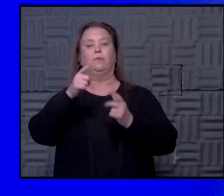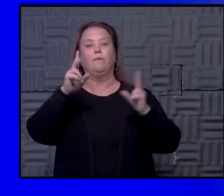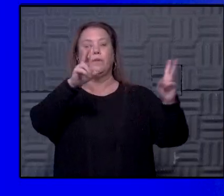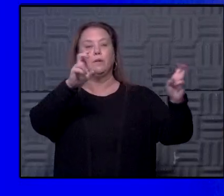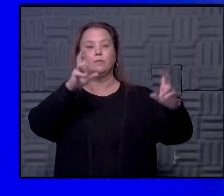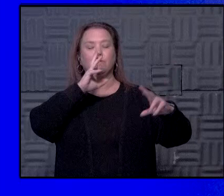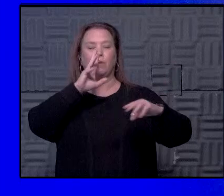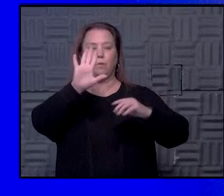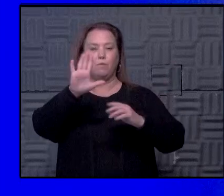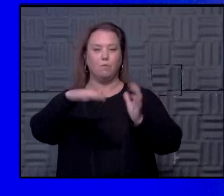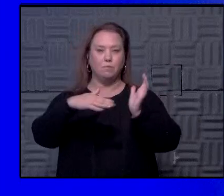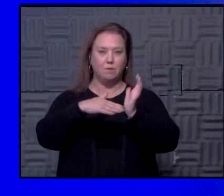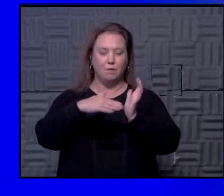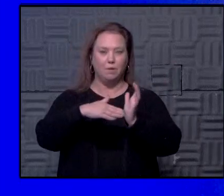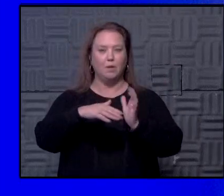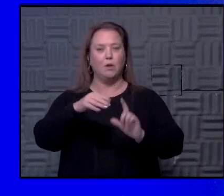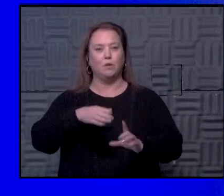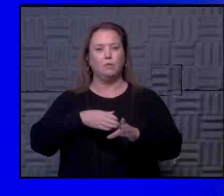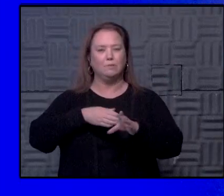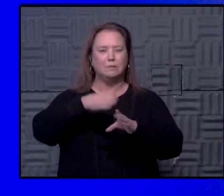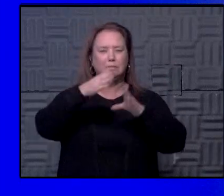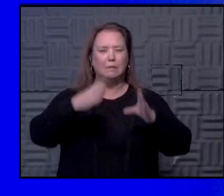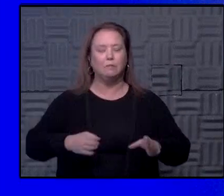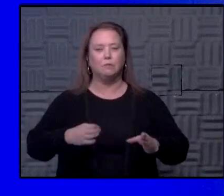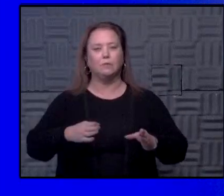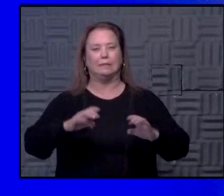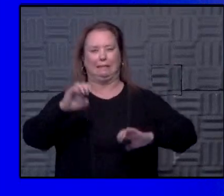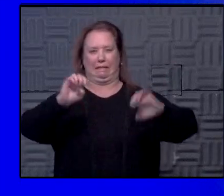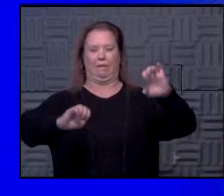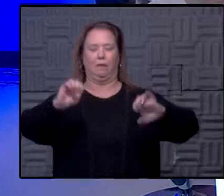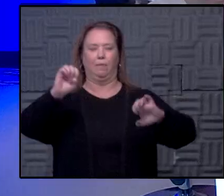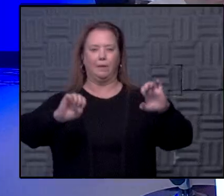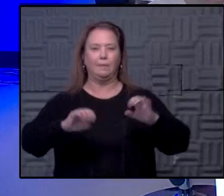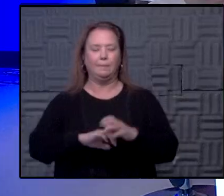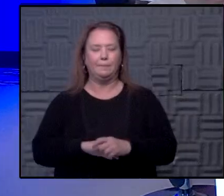issue, talk with your primary care, talk with your specialist, come in and get it evaluated.